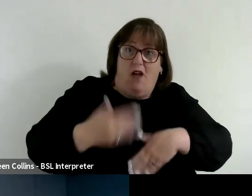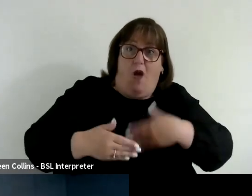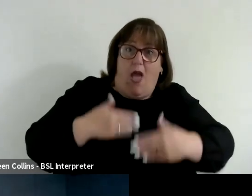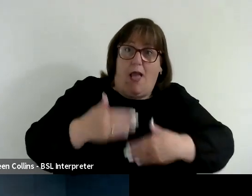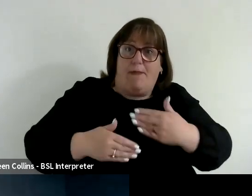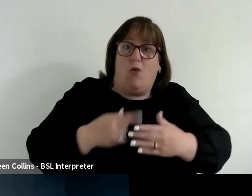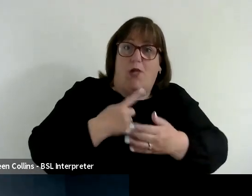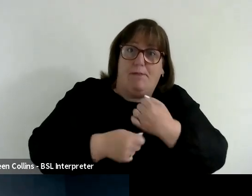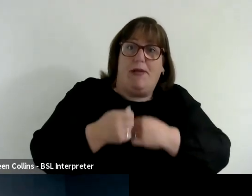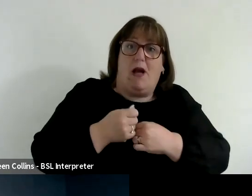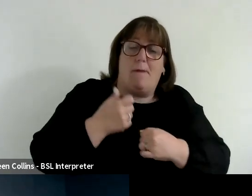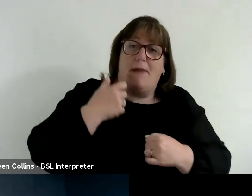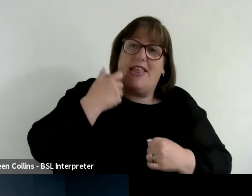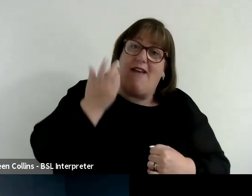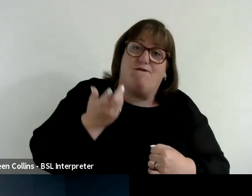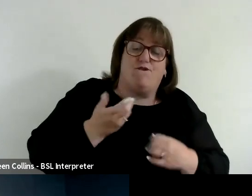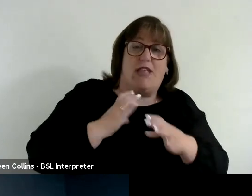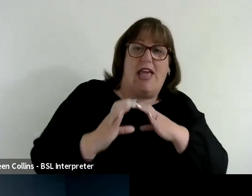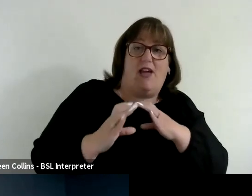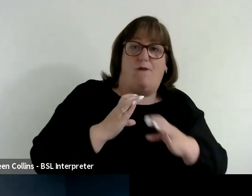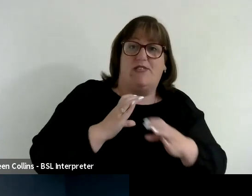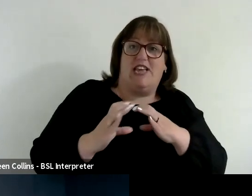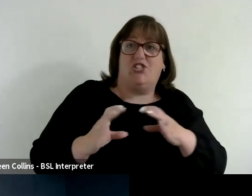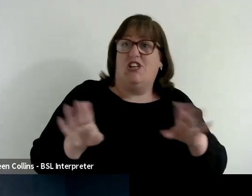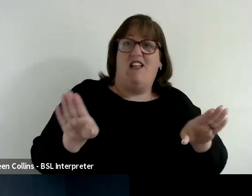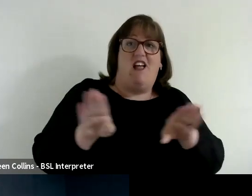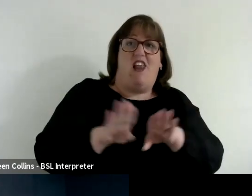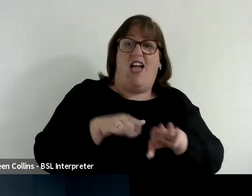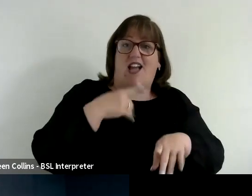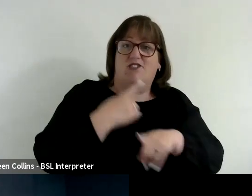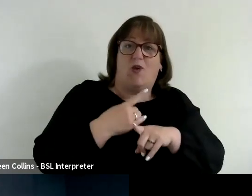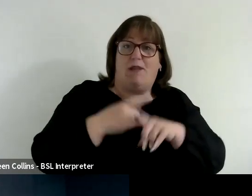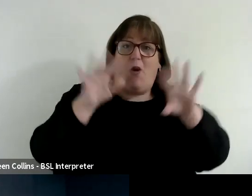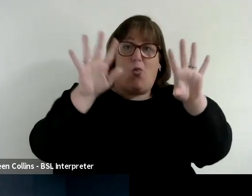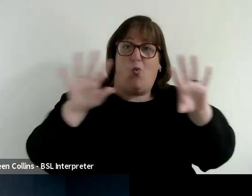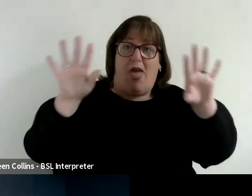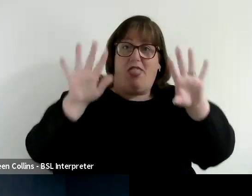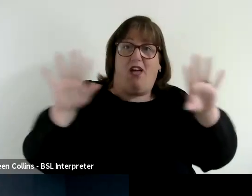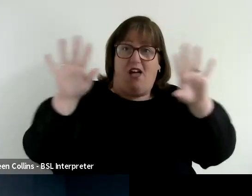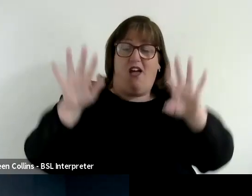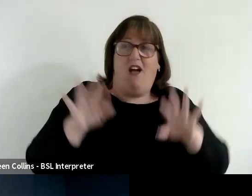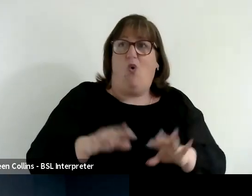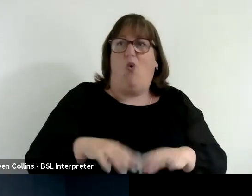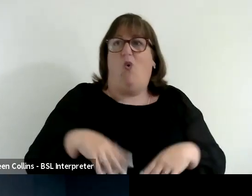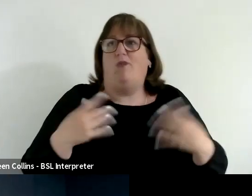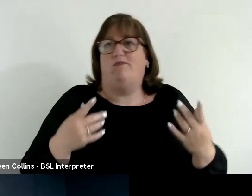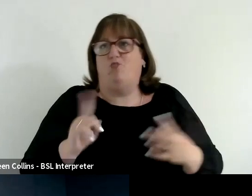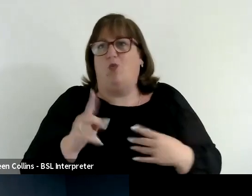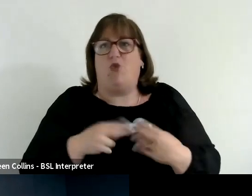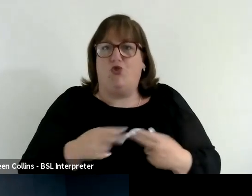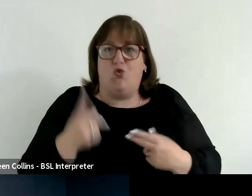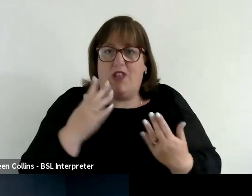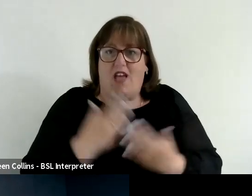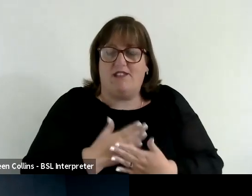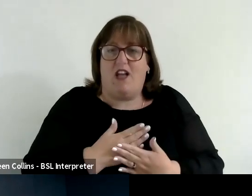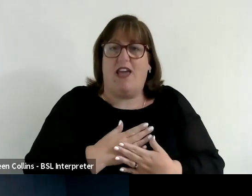an everyday conversation, like the weather, or, you know, what was on Channel 4 News last night, or whatever it might be. And then it doesn't become the elephant